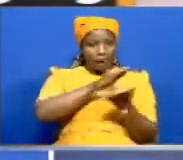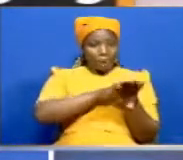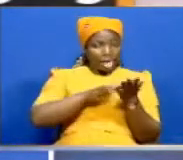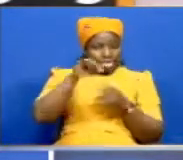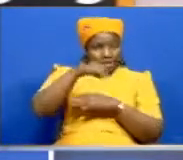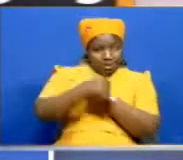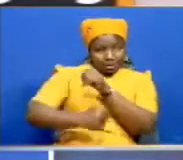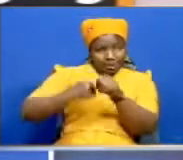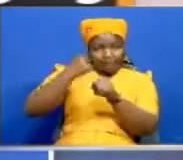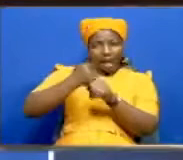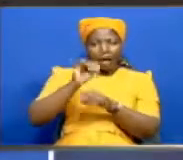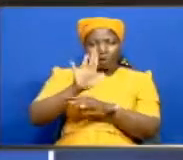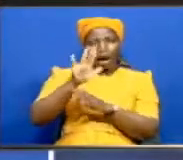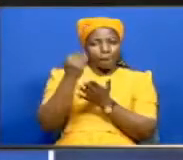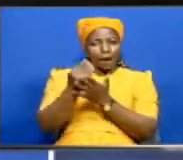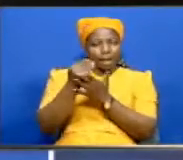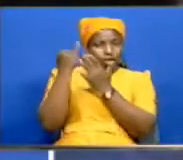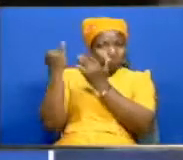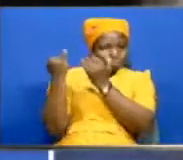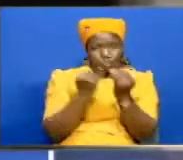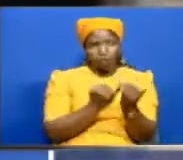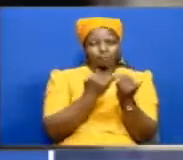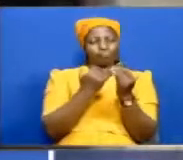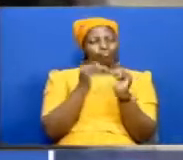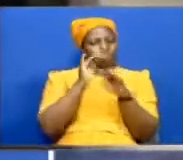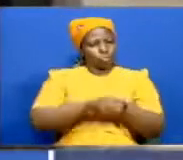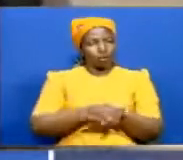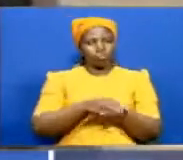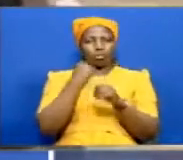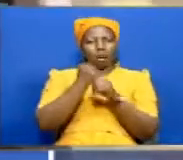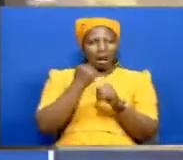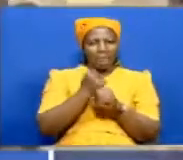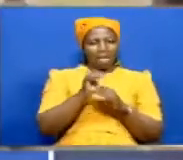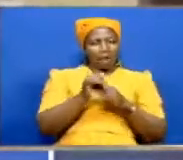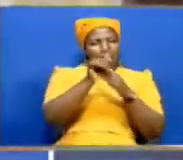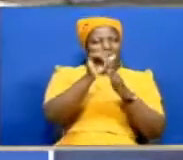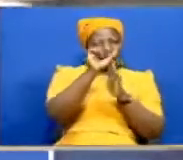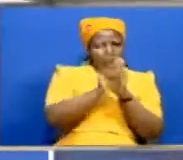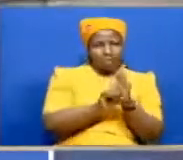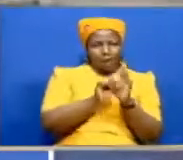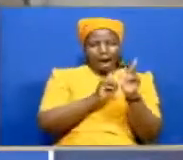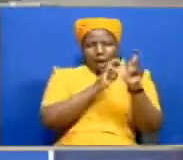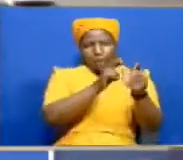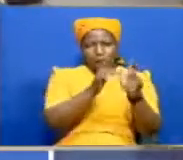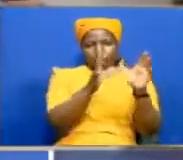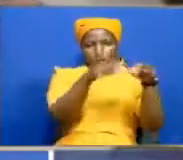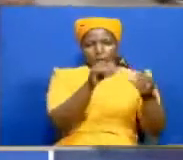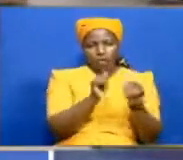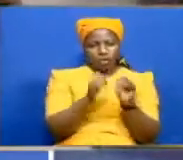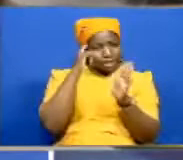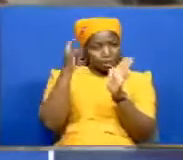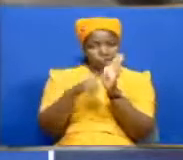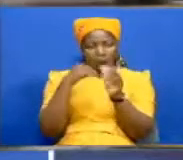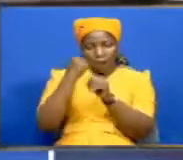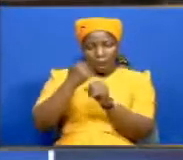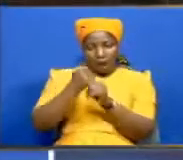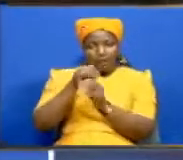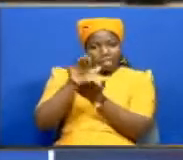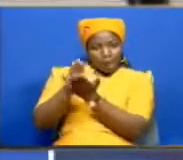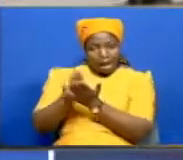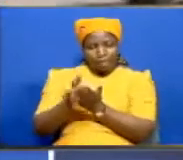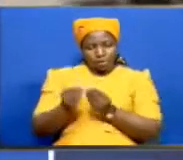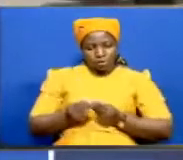year, Euromoney introduced the Excellence in Leadership Award category that recognized the efforts made by banks in responding